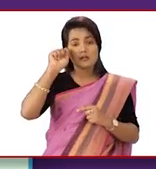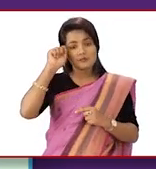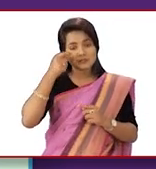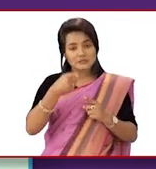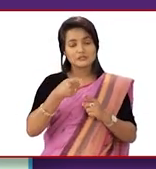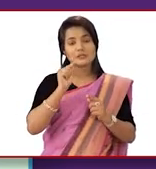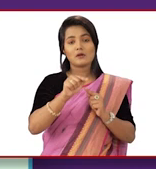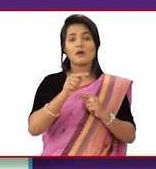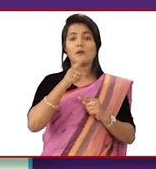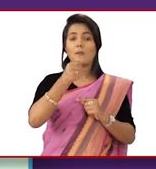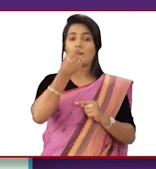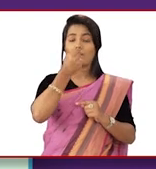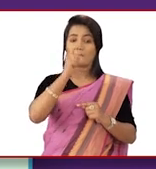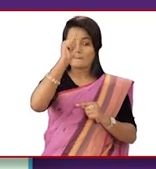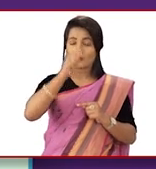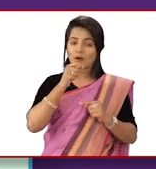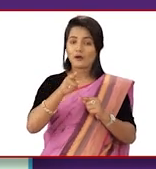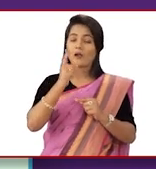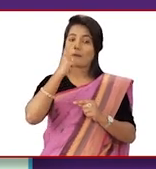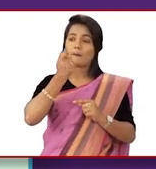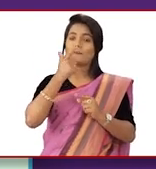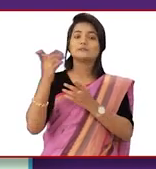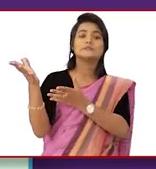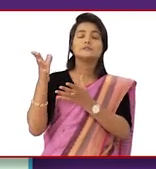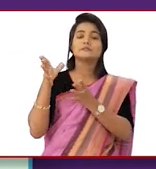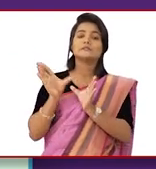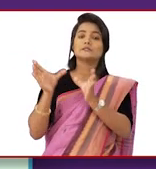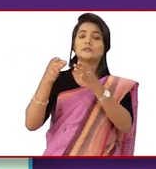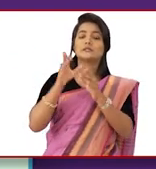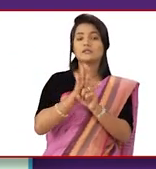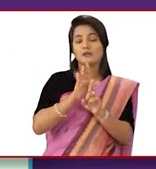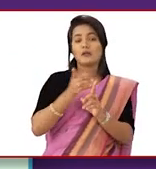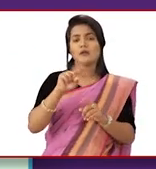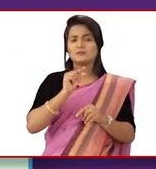different levels. It didn't matter from which socioeconomic status. But